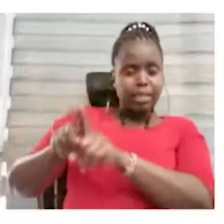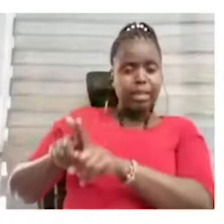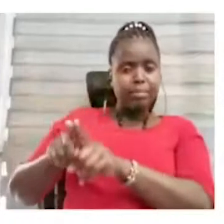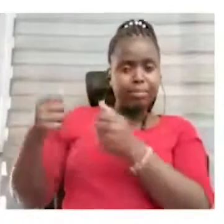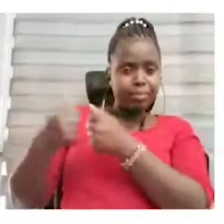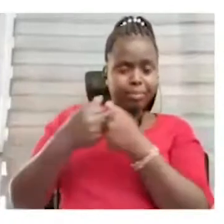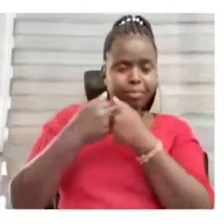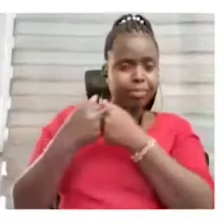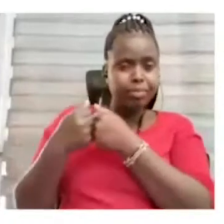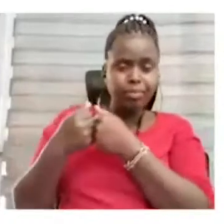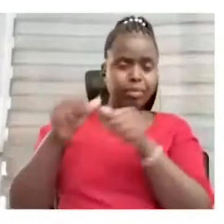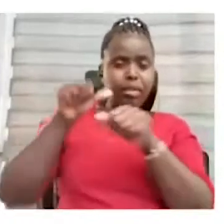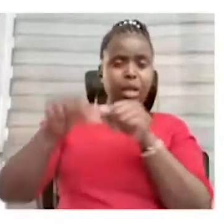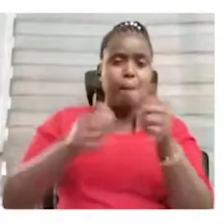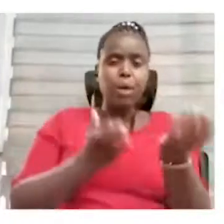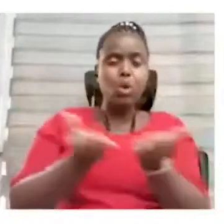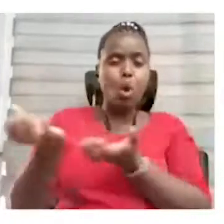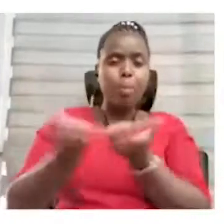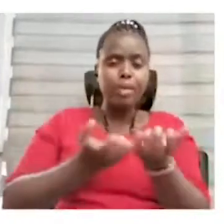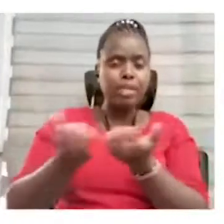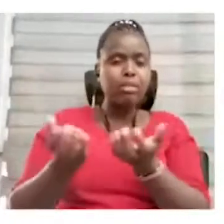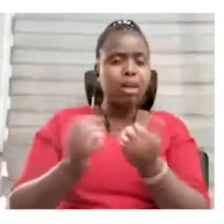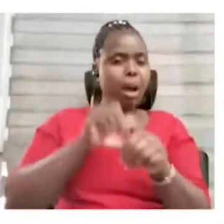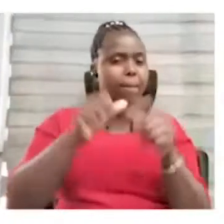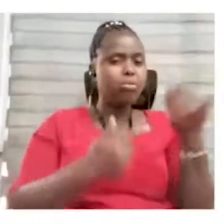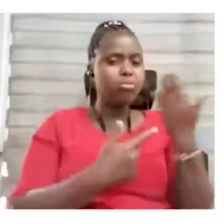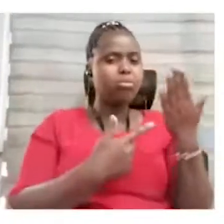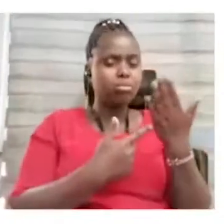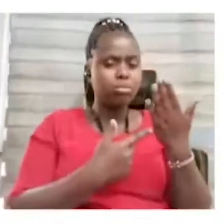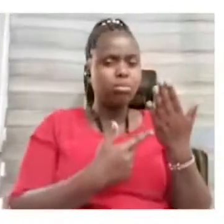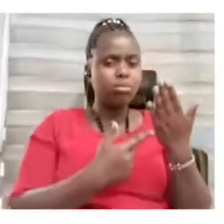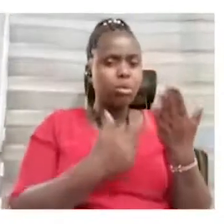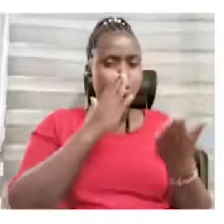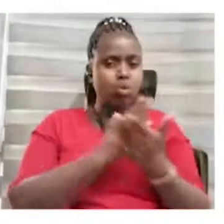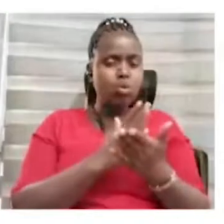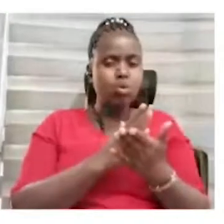the digitization push that the government is actually giving us. Yeah. Karen, please go ahead.